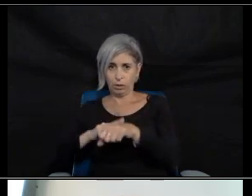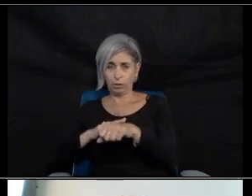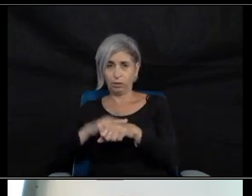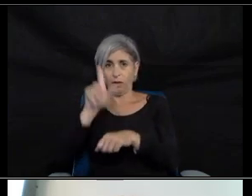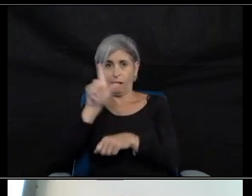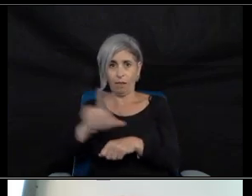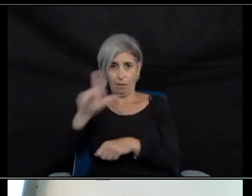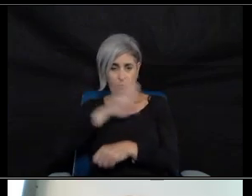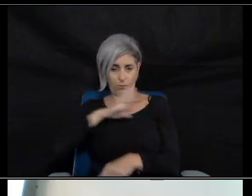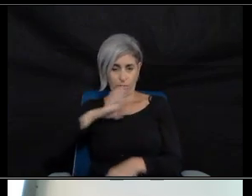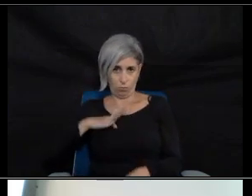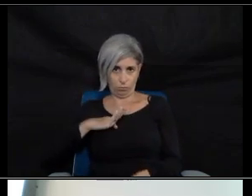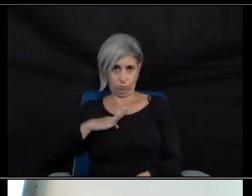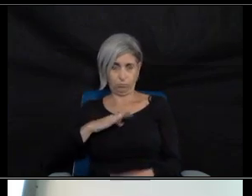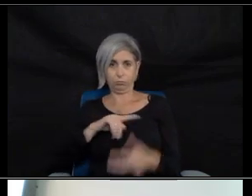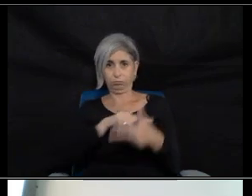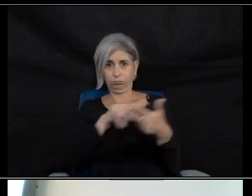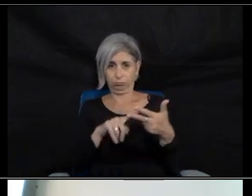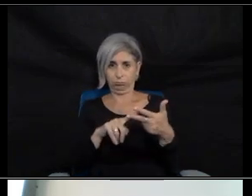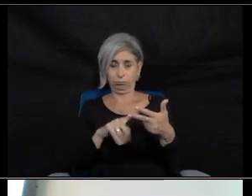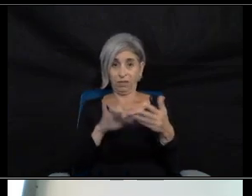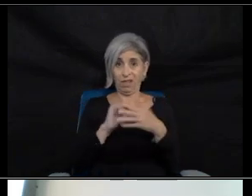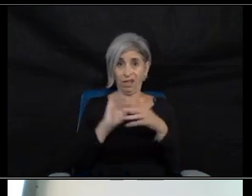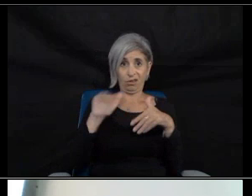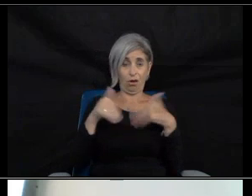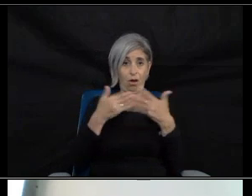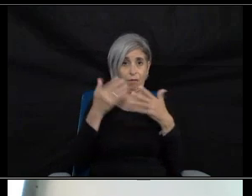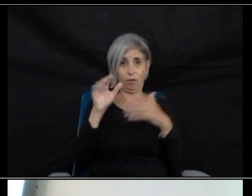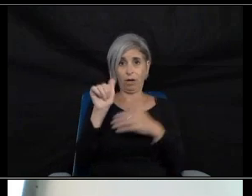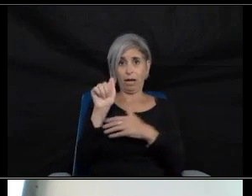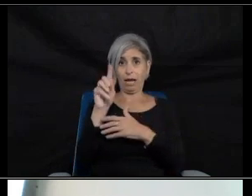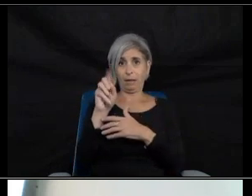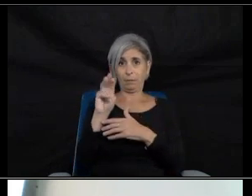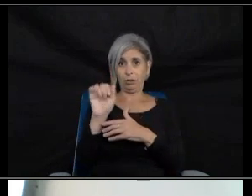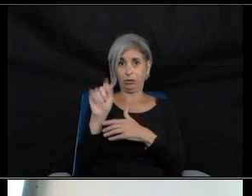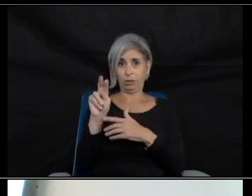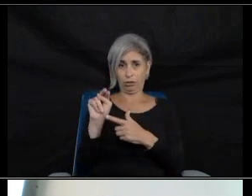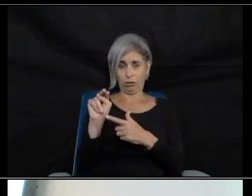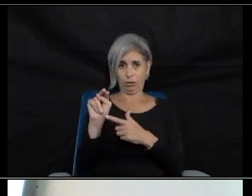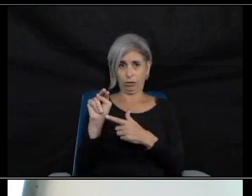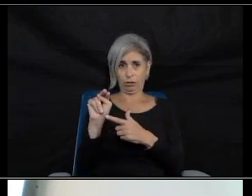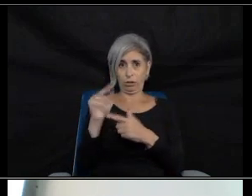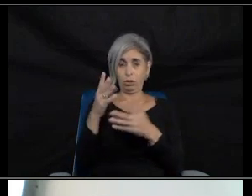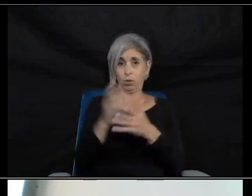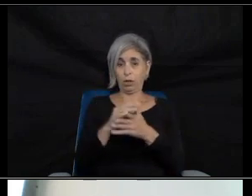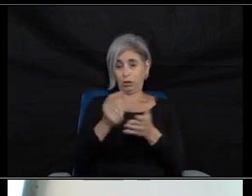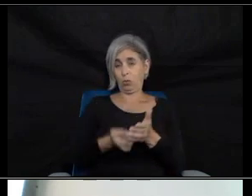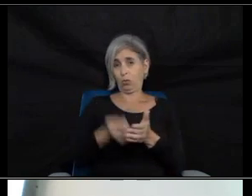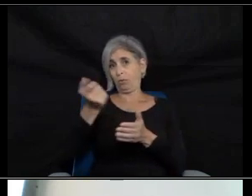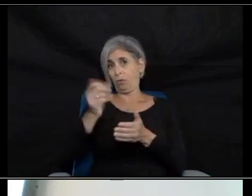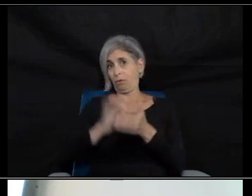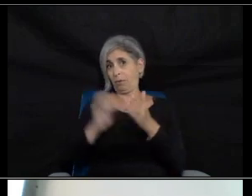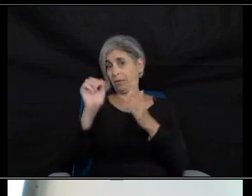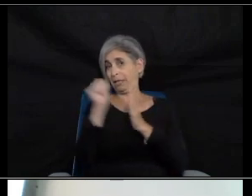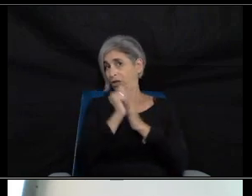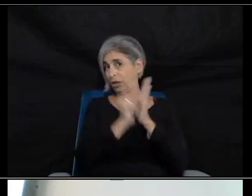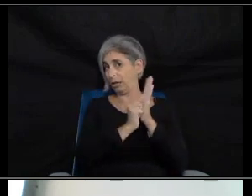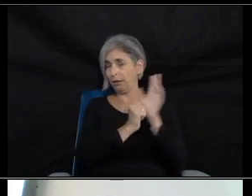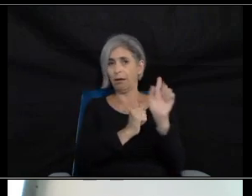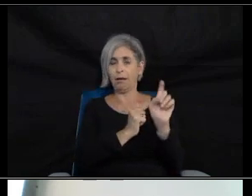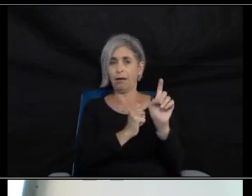Library Board. And that is it for administration. Would someone like to move an item from consent agenda?